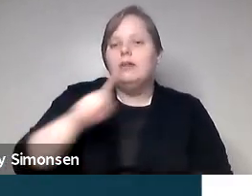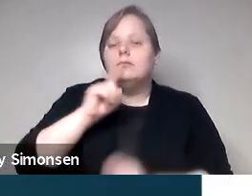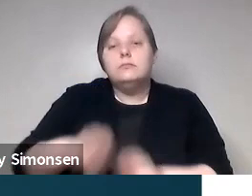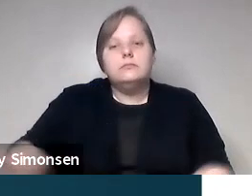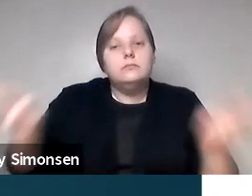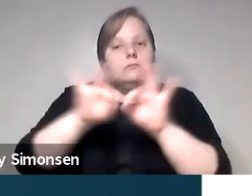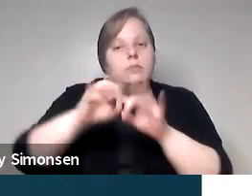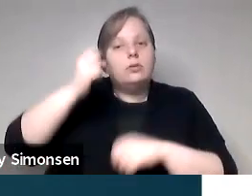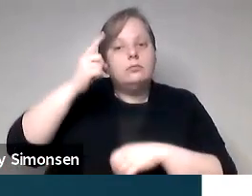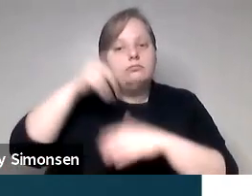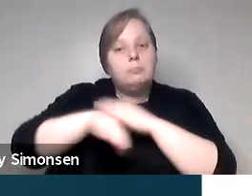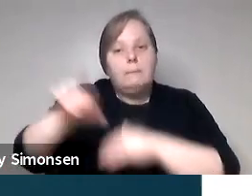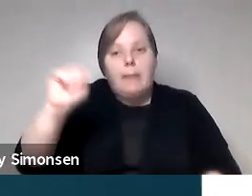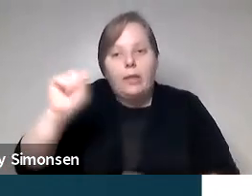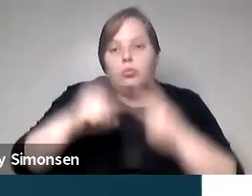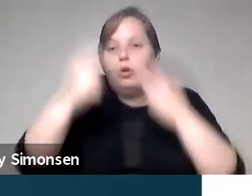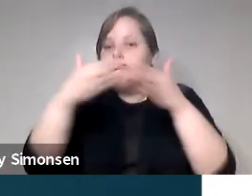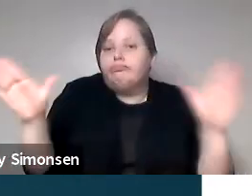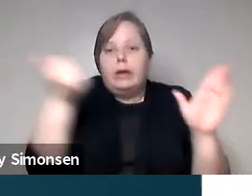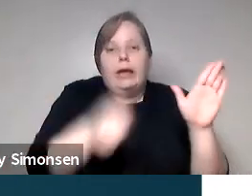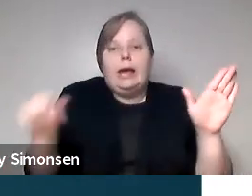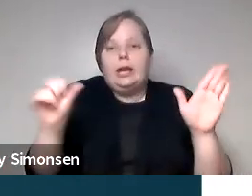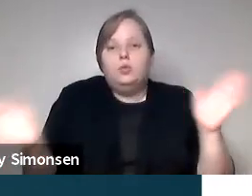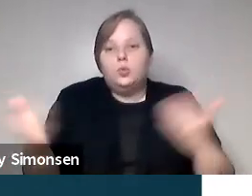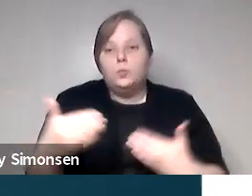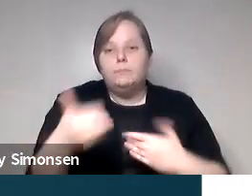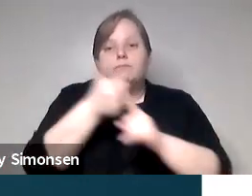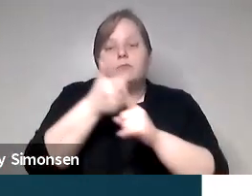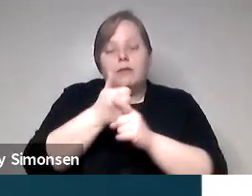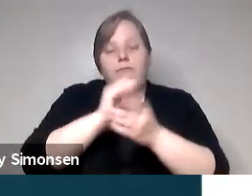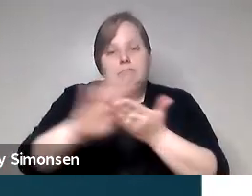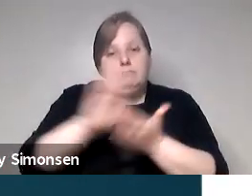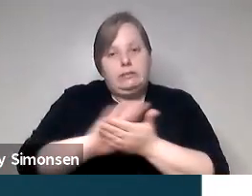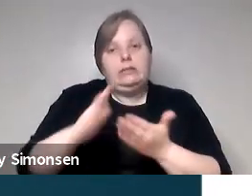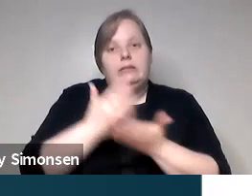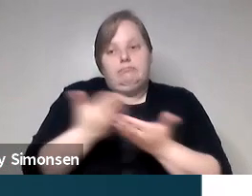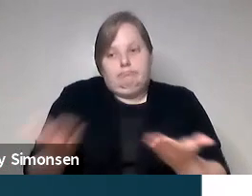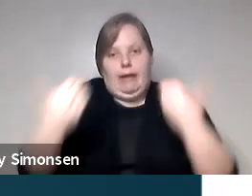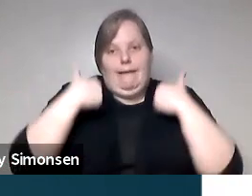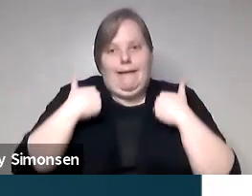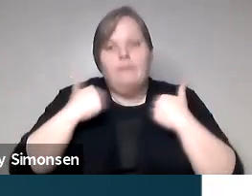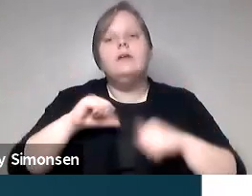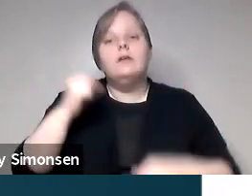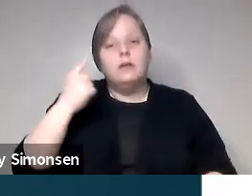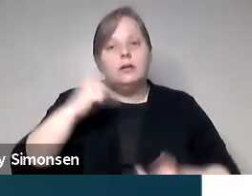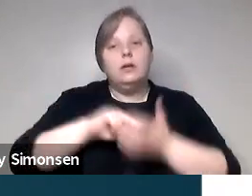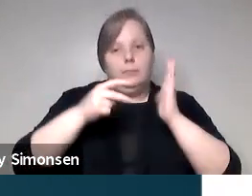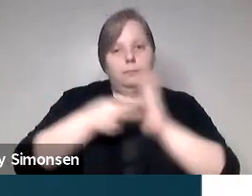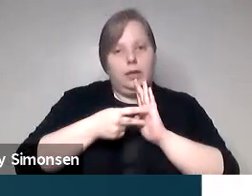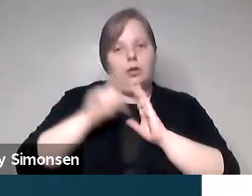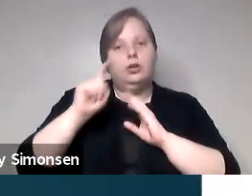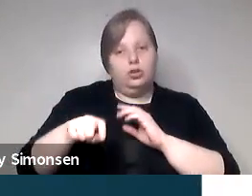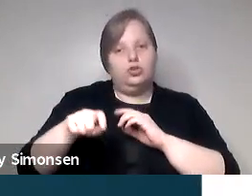the bathroom or in any room where you do have cleaning supplies that they should be